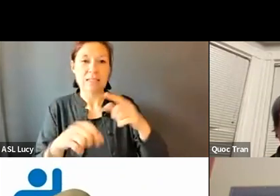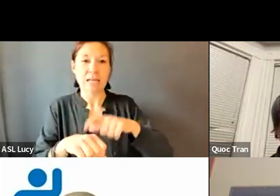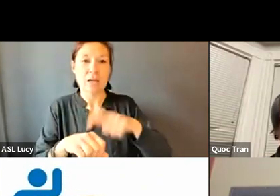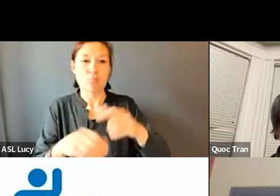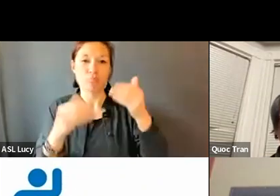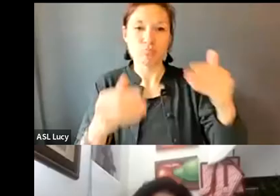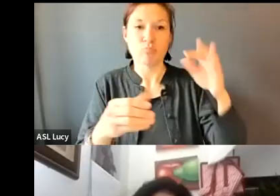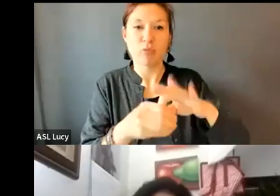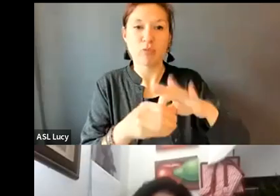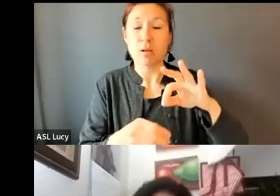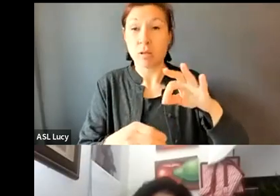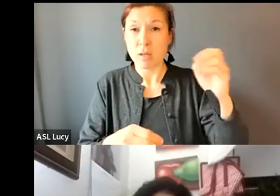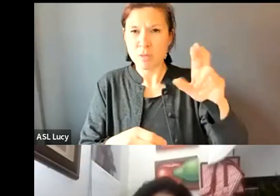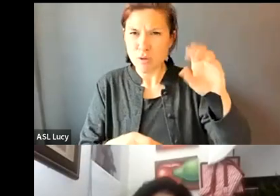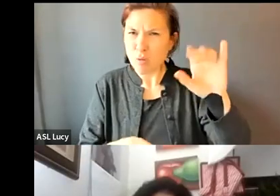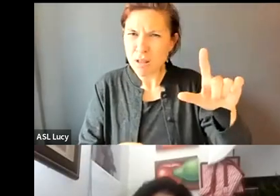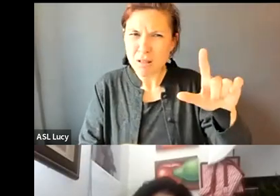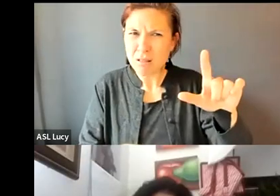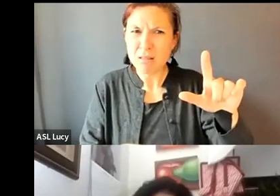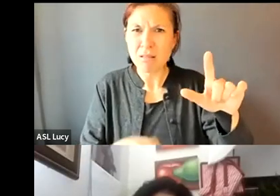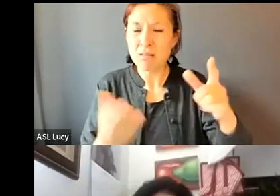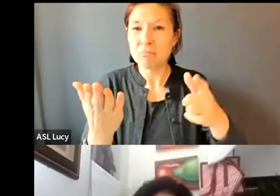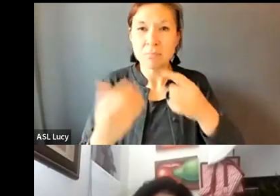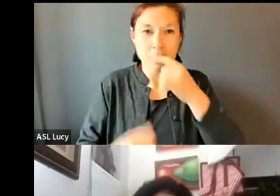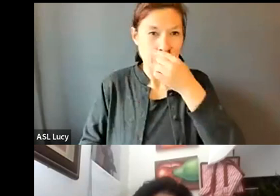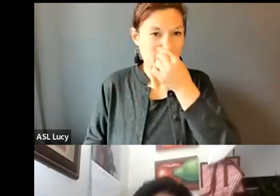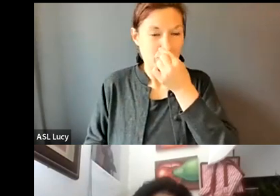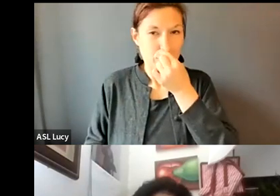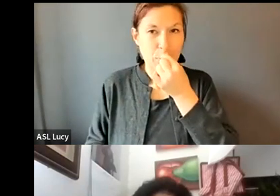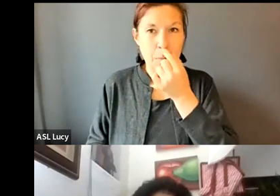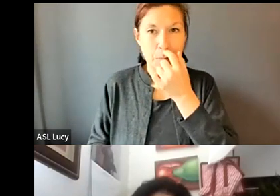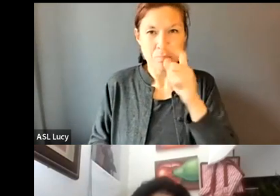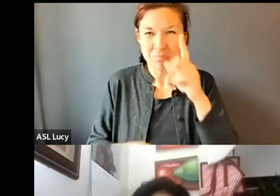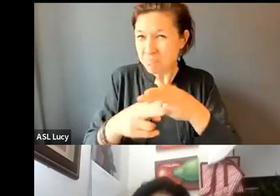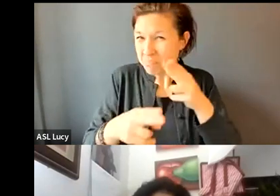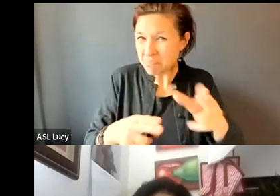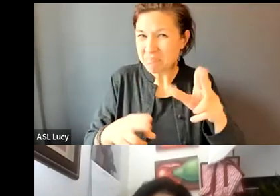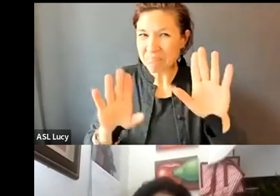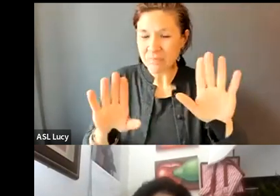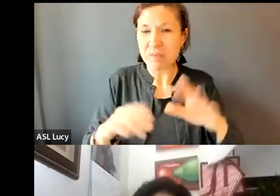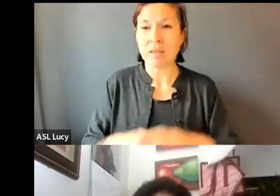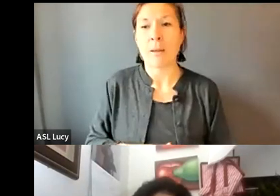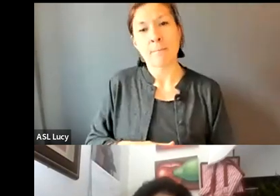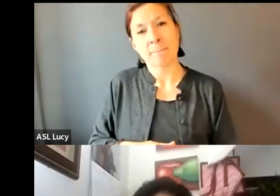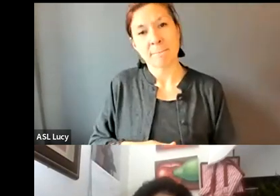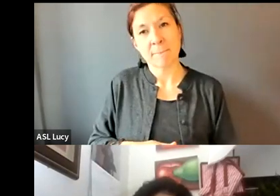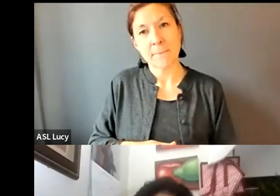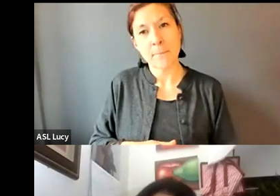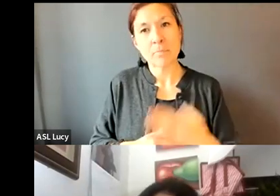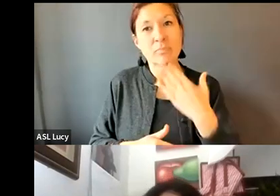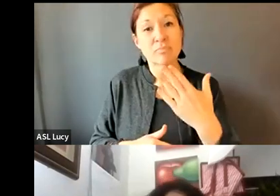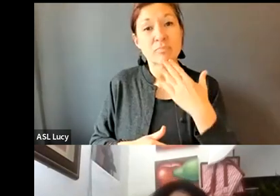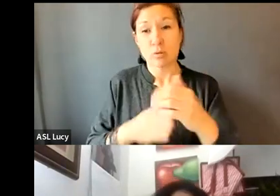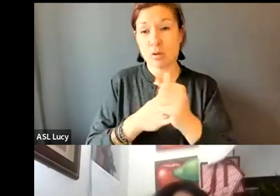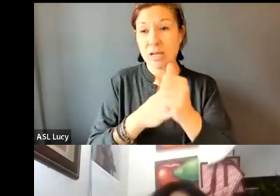O'Neill before I go forward do you have something Mr O'Neill just real quick Madam chair um appreciate the